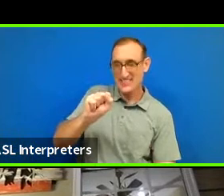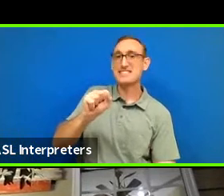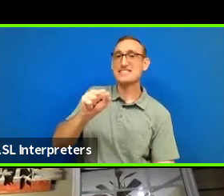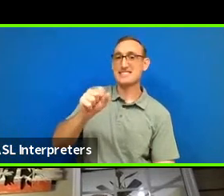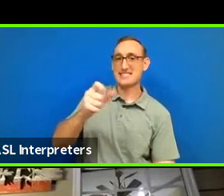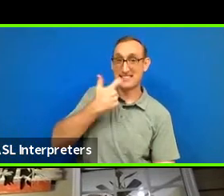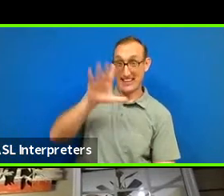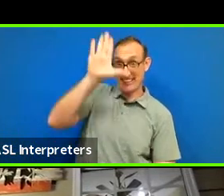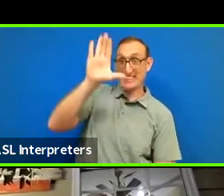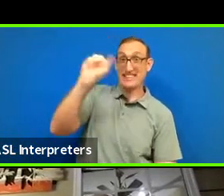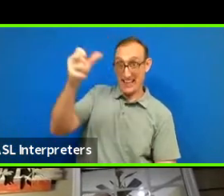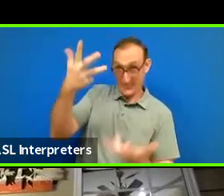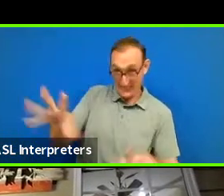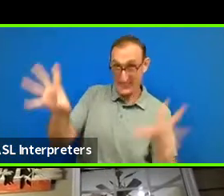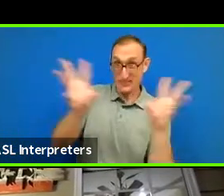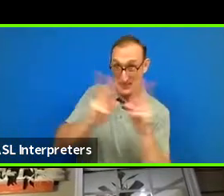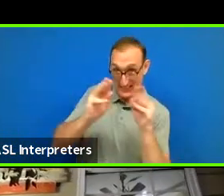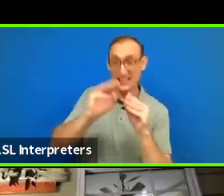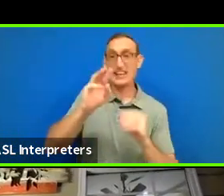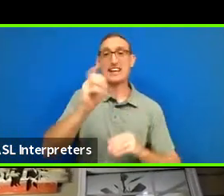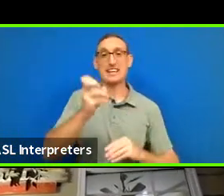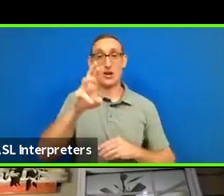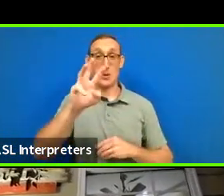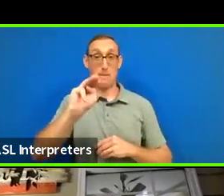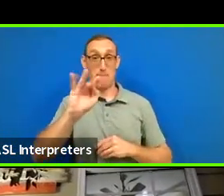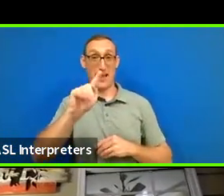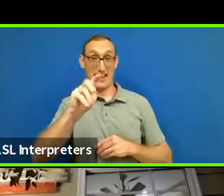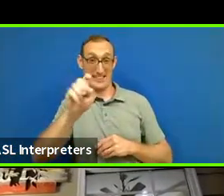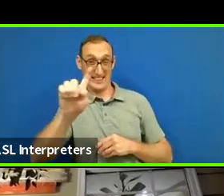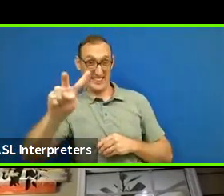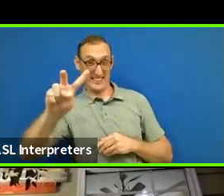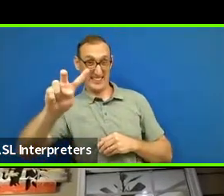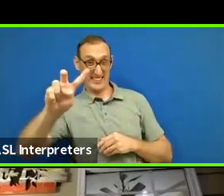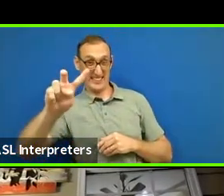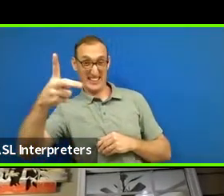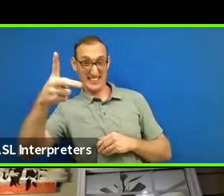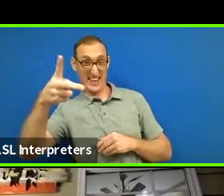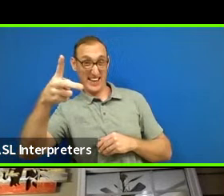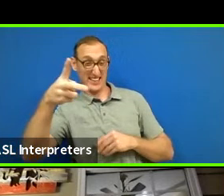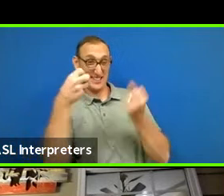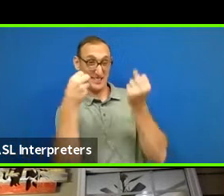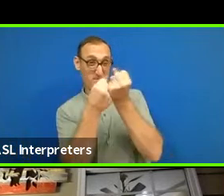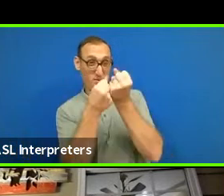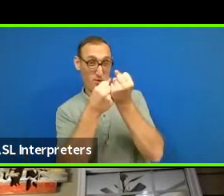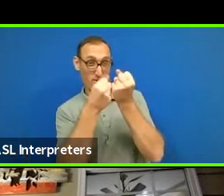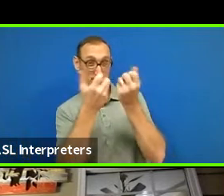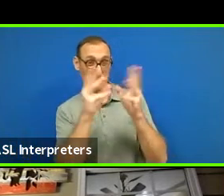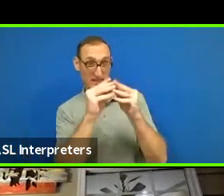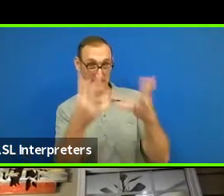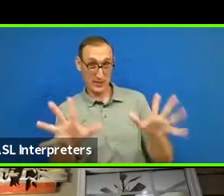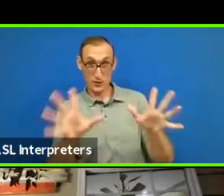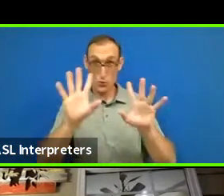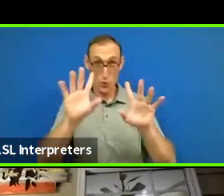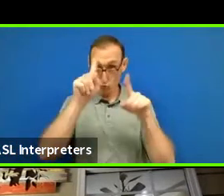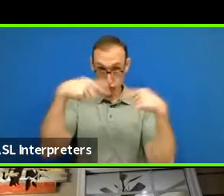Dr. Maddox provided the second. Seeing that there are no objections, we are